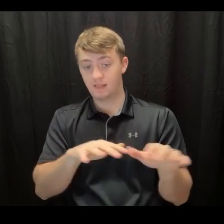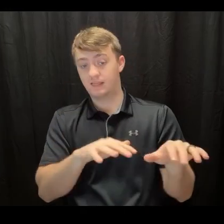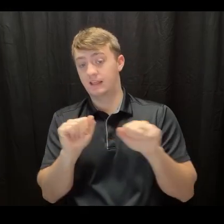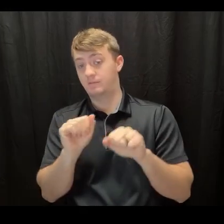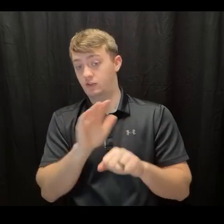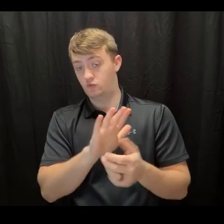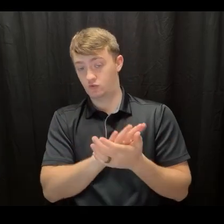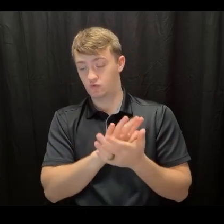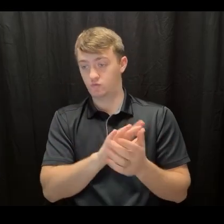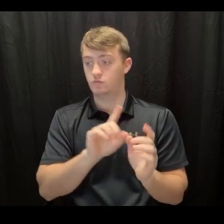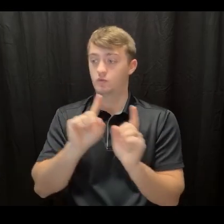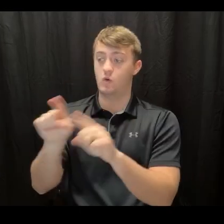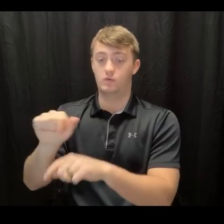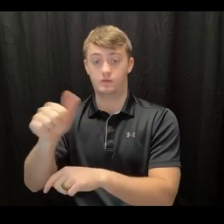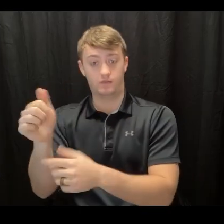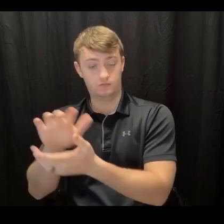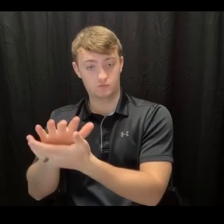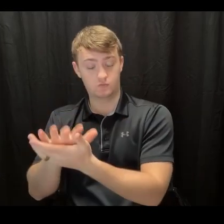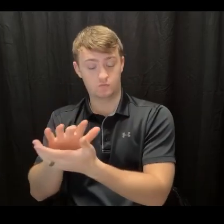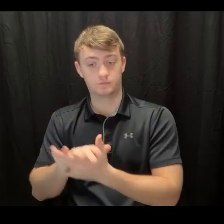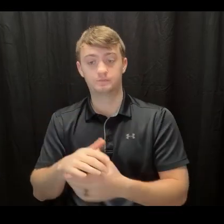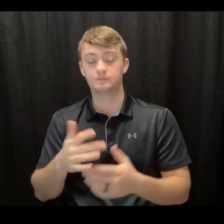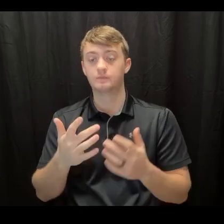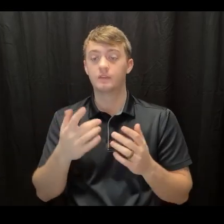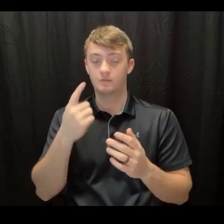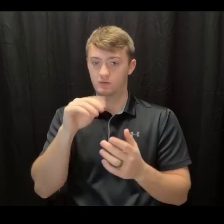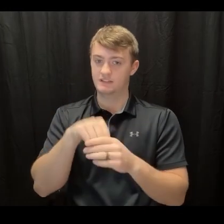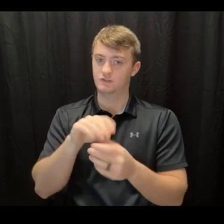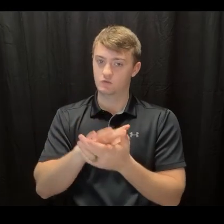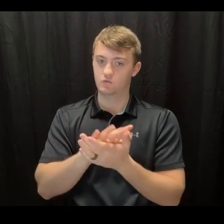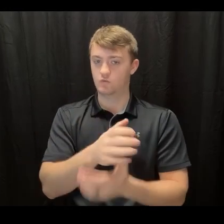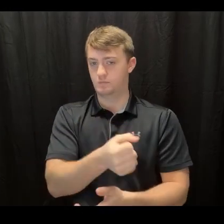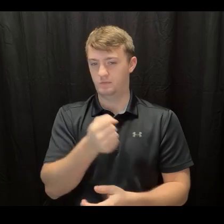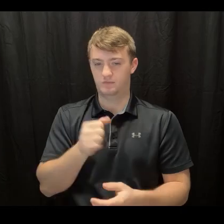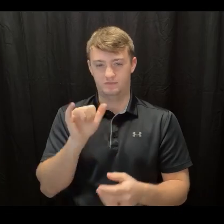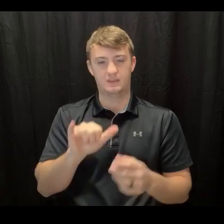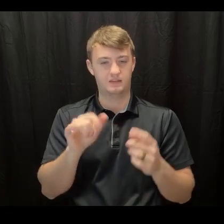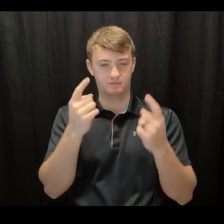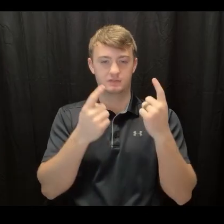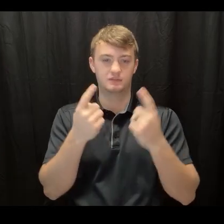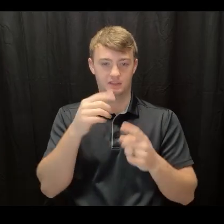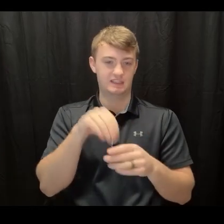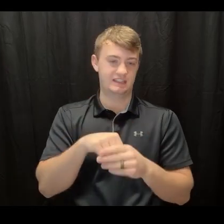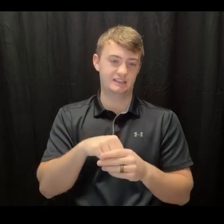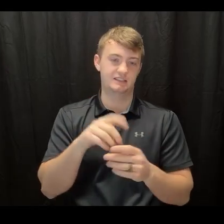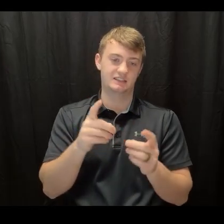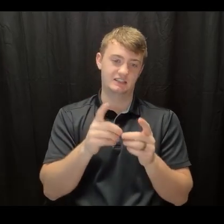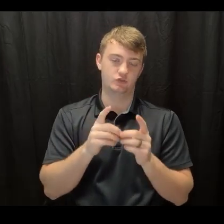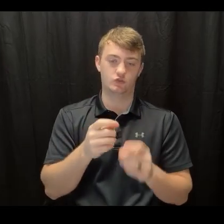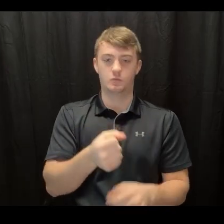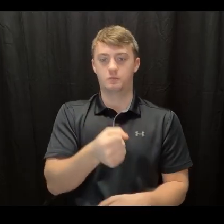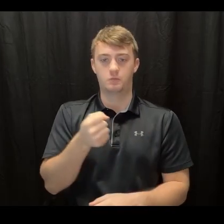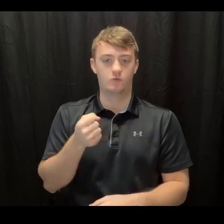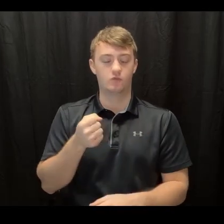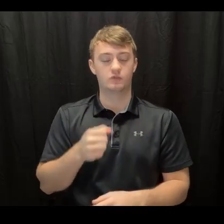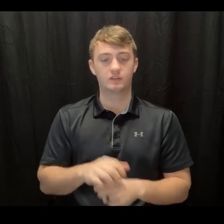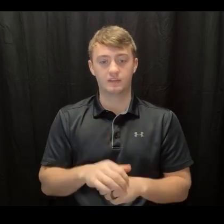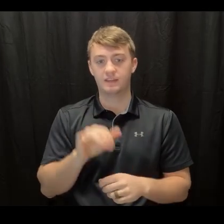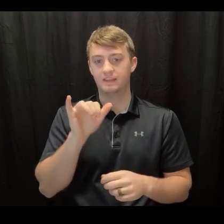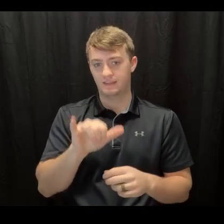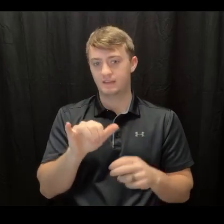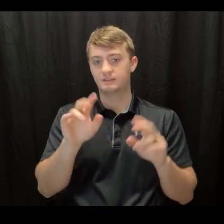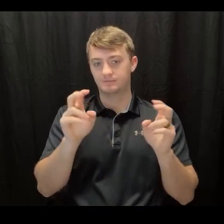student is leaving their school to go to another one, for an in-school removal, that is considered an in-district removal. And